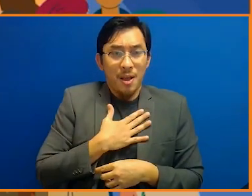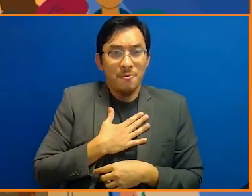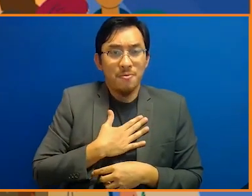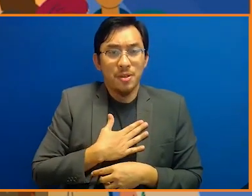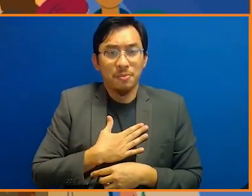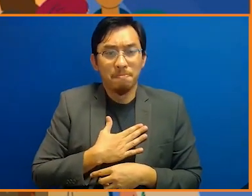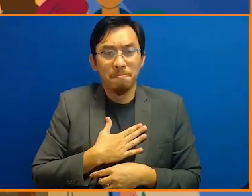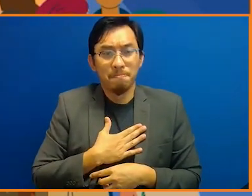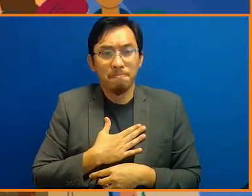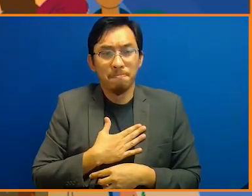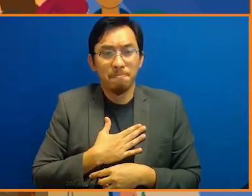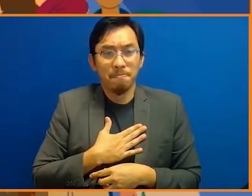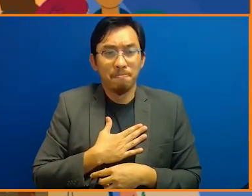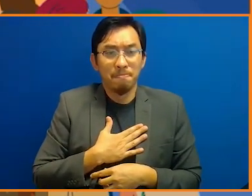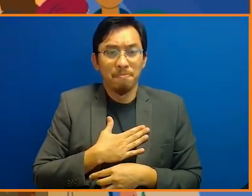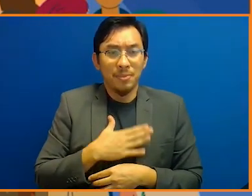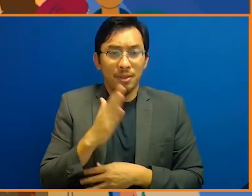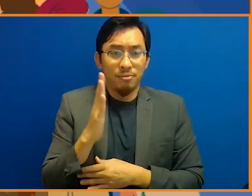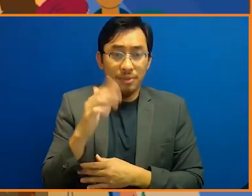stop my